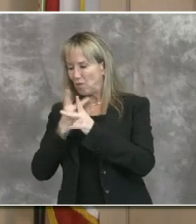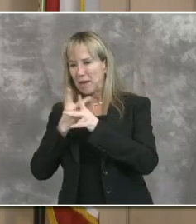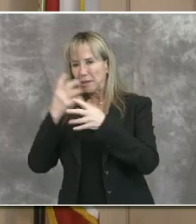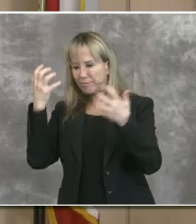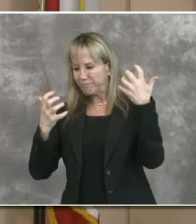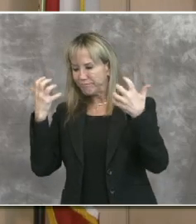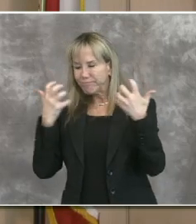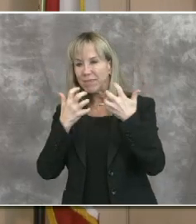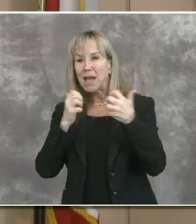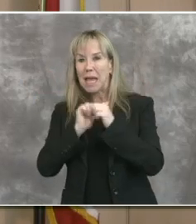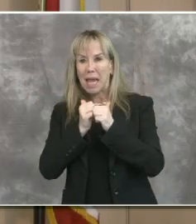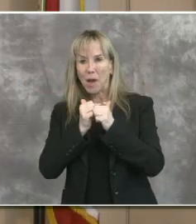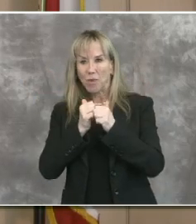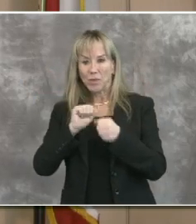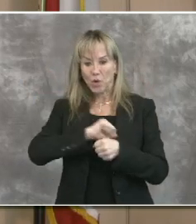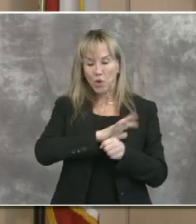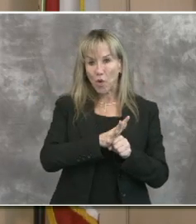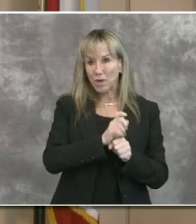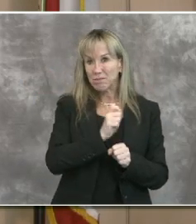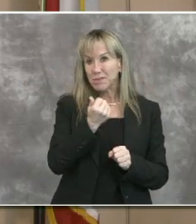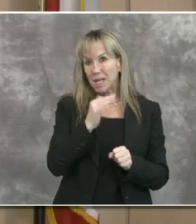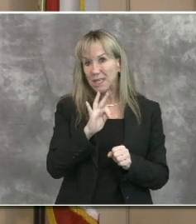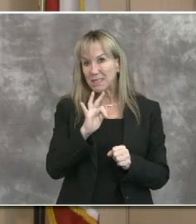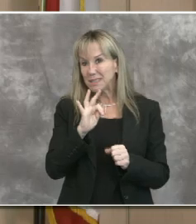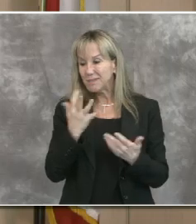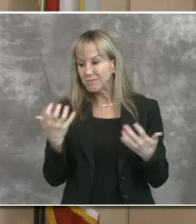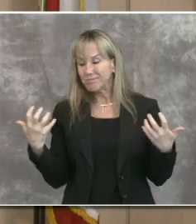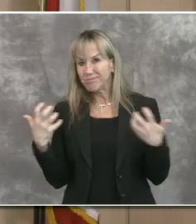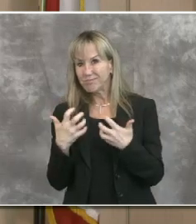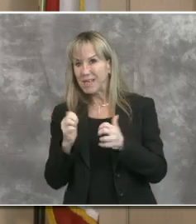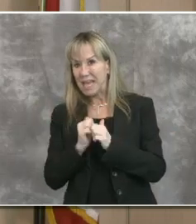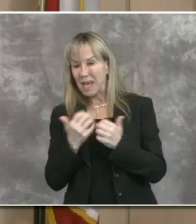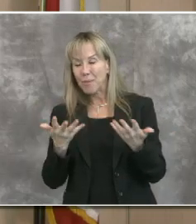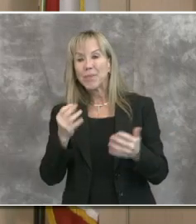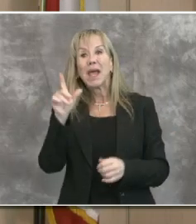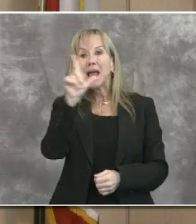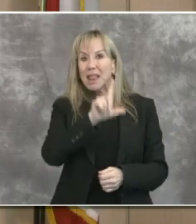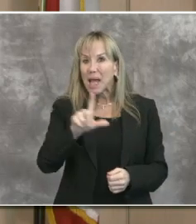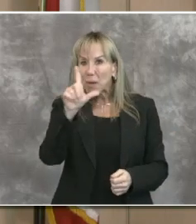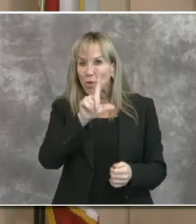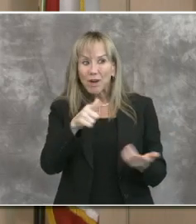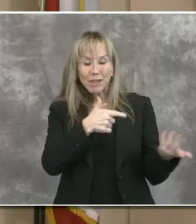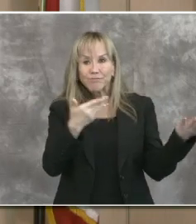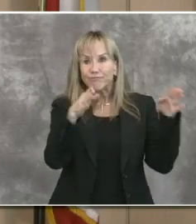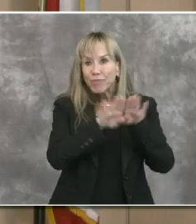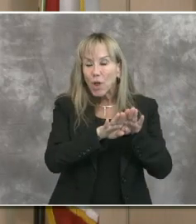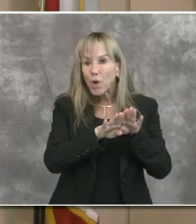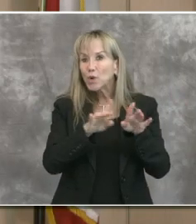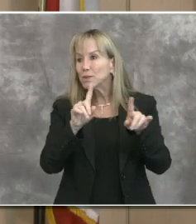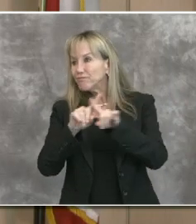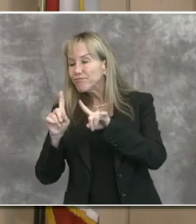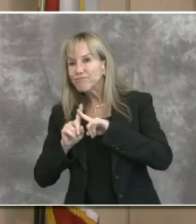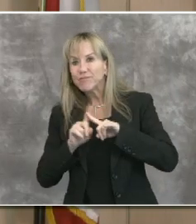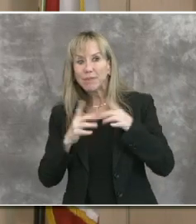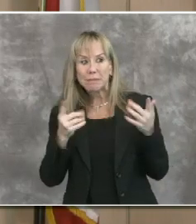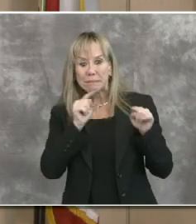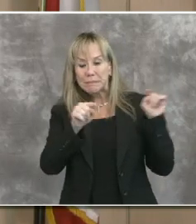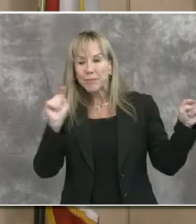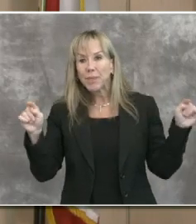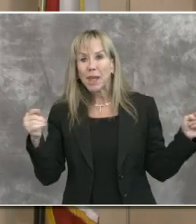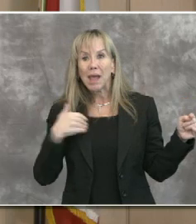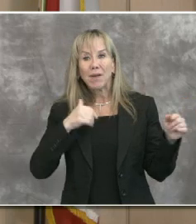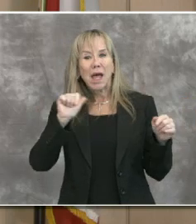COVID-19 pandemic. And you are right, while libraries are currently closed, we will have to look at if there are